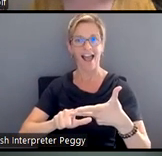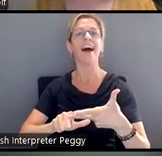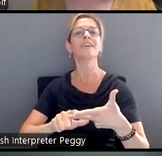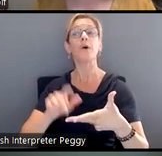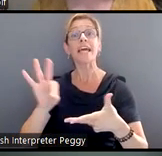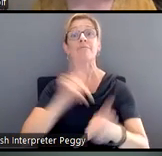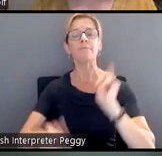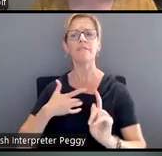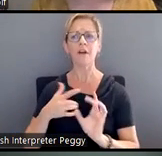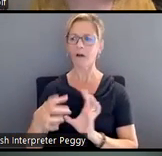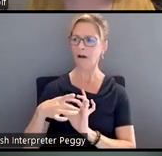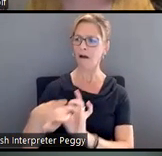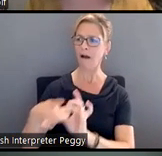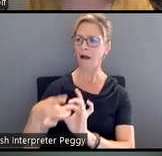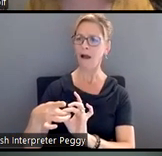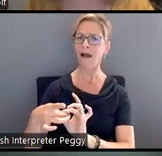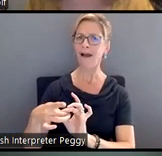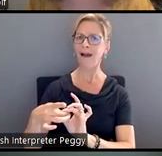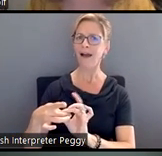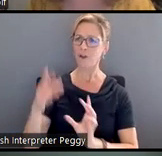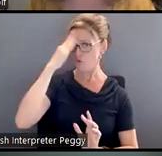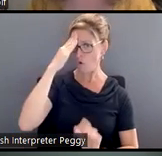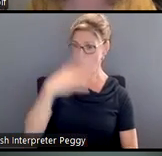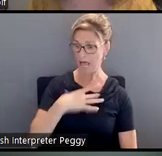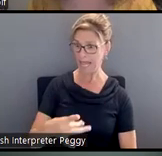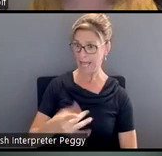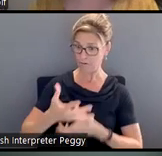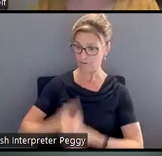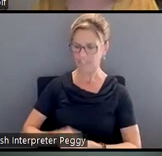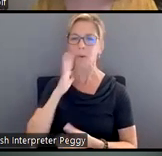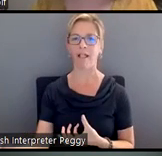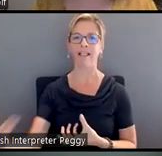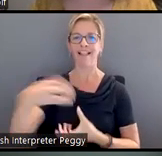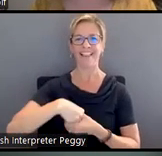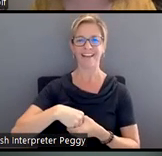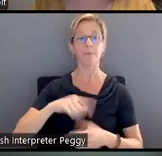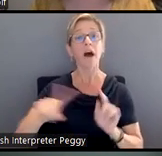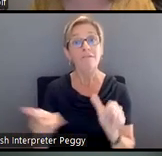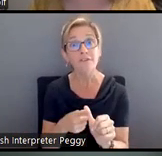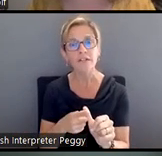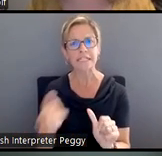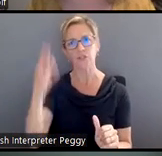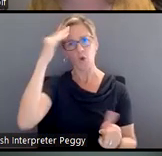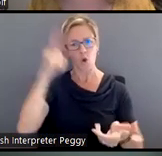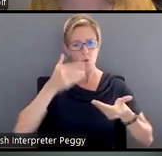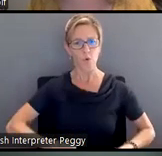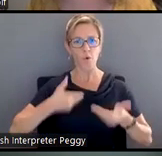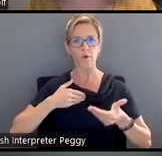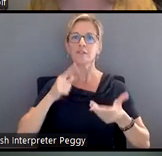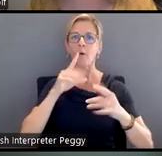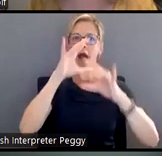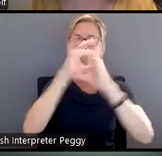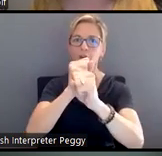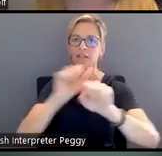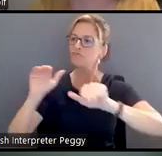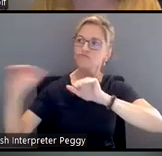connection. There's a know, like, and trust factor. And in order to do that, we have to attract them first, and then we have to connect with them.